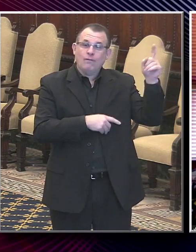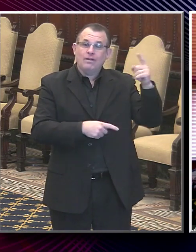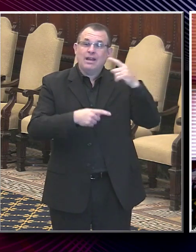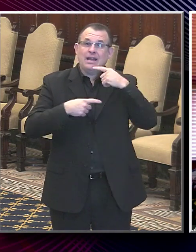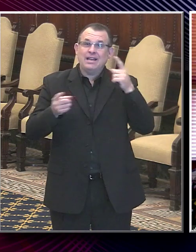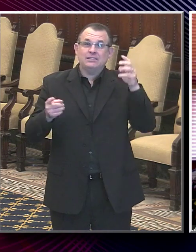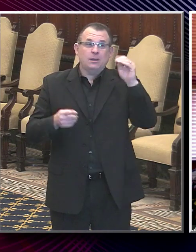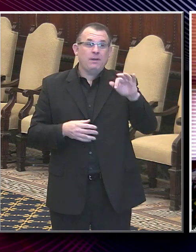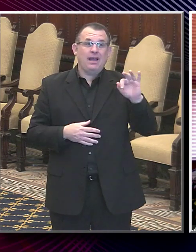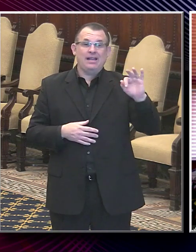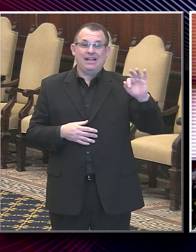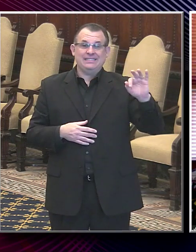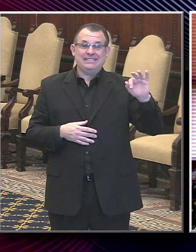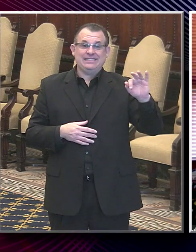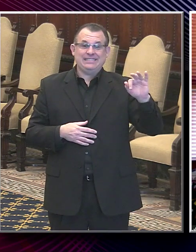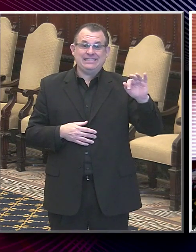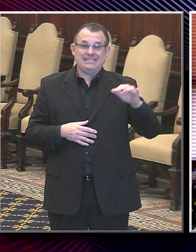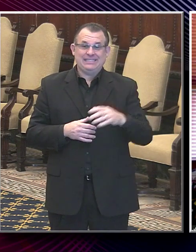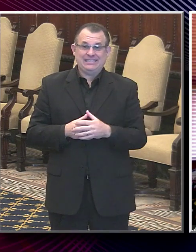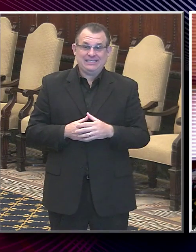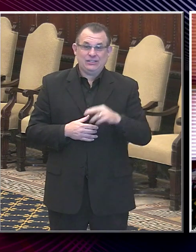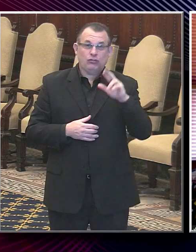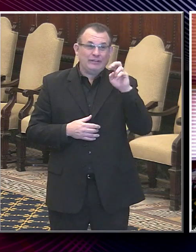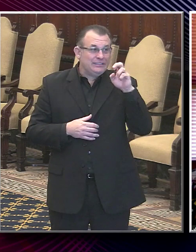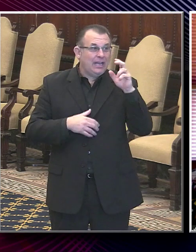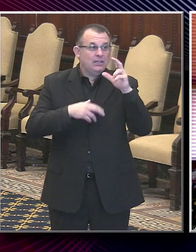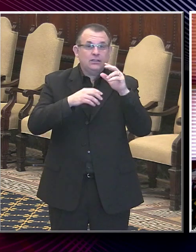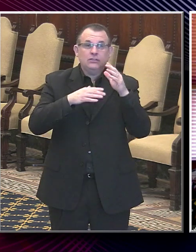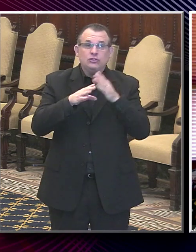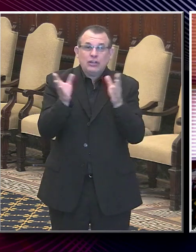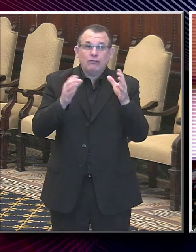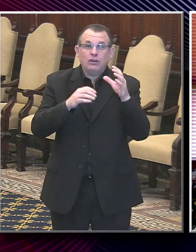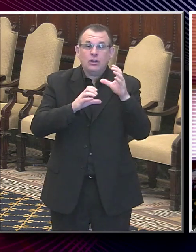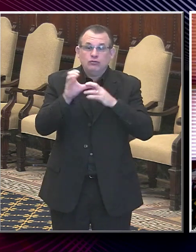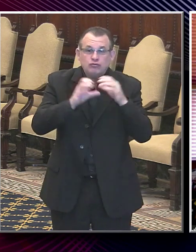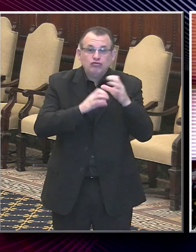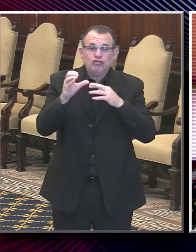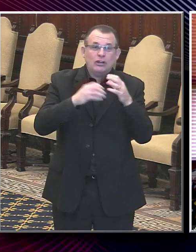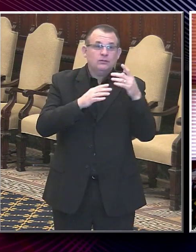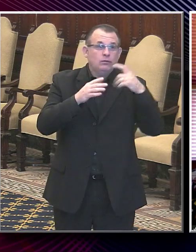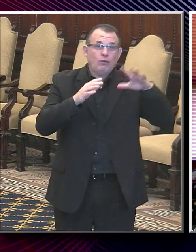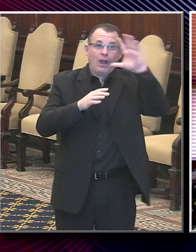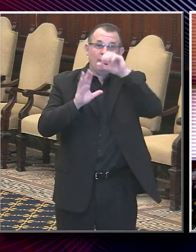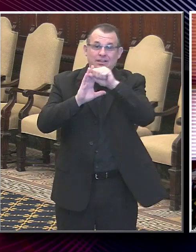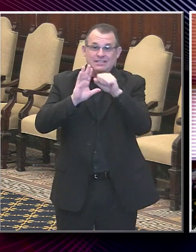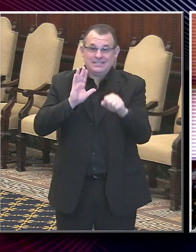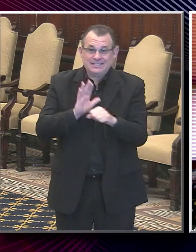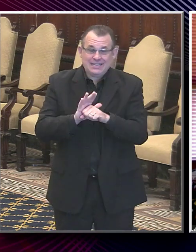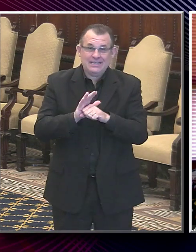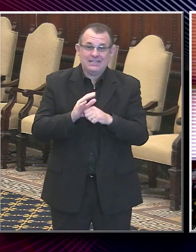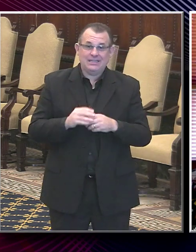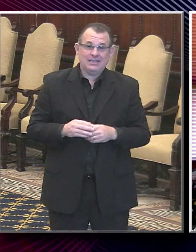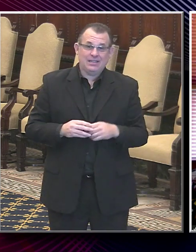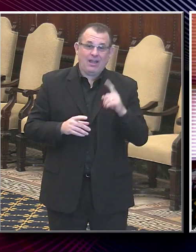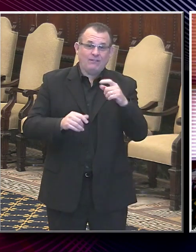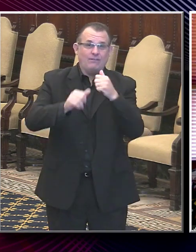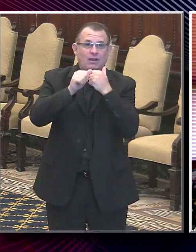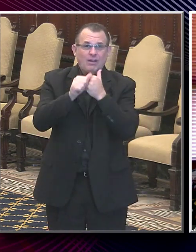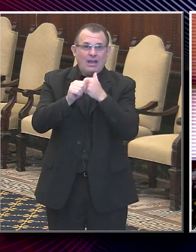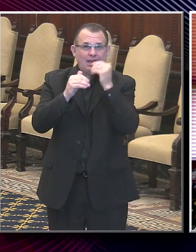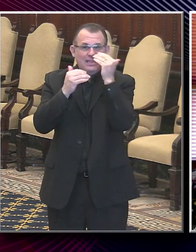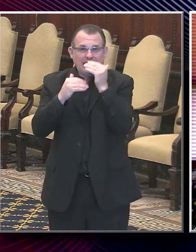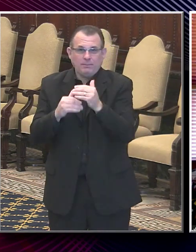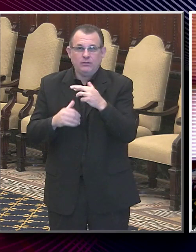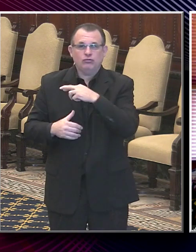real estate industry can generally begin to operate throughout the state, as long as guidance to reduce risks in connection with such operations